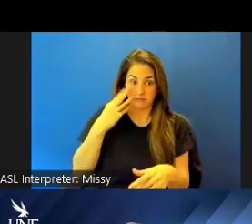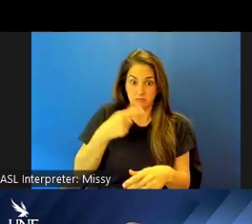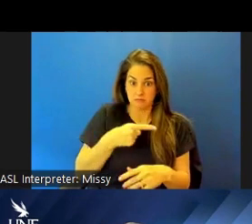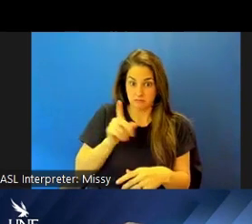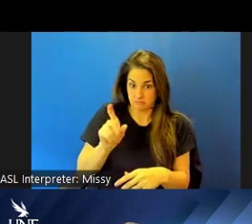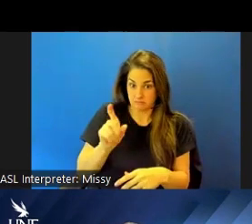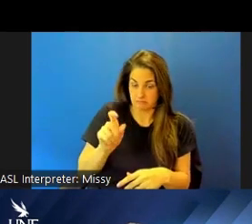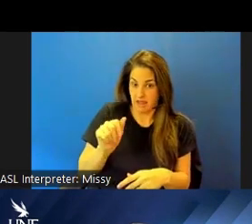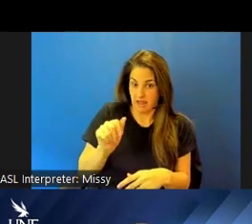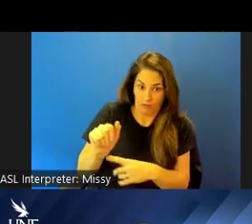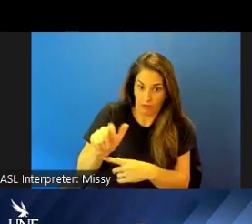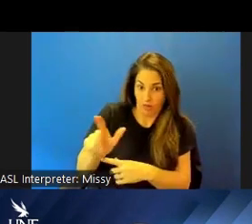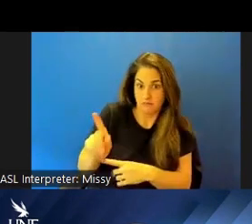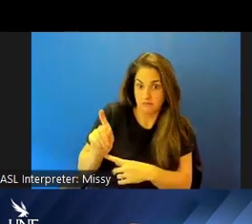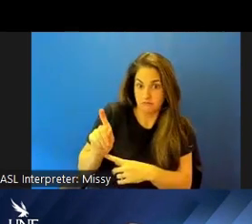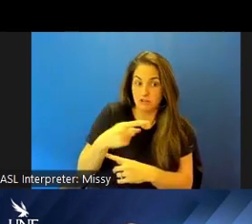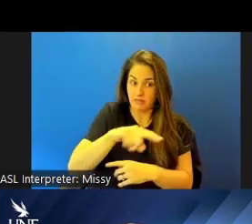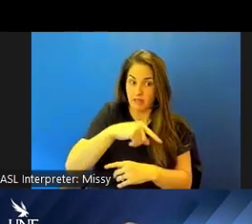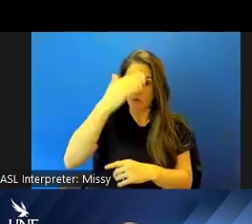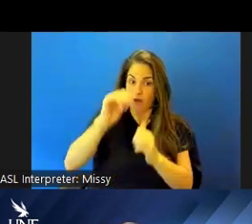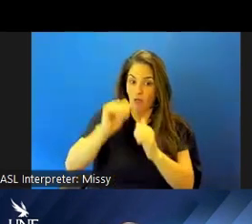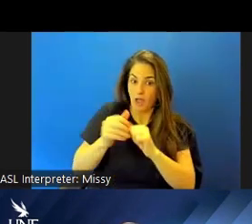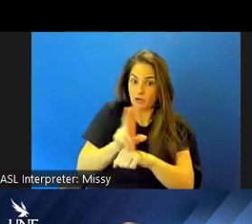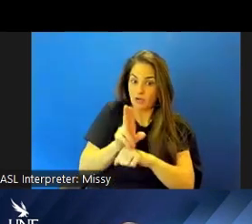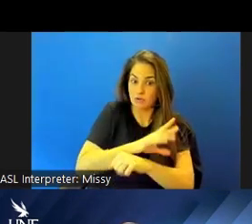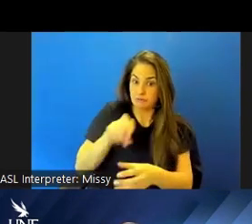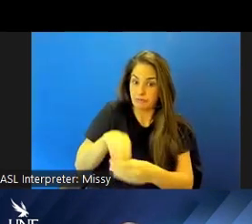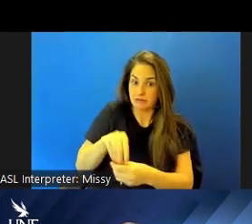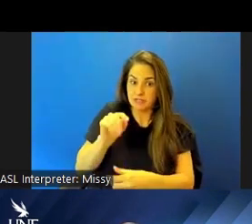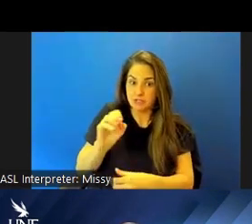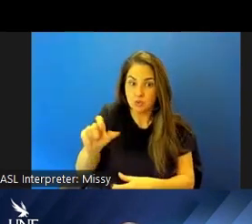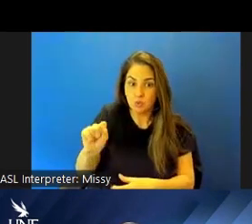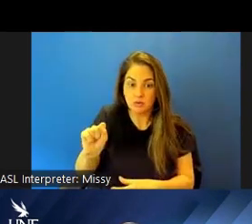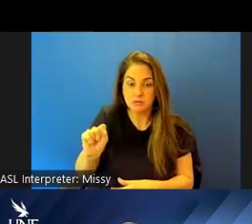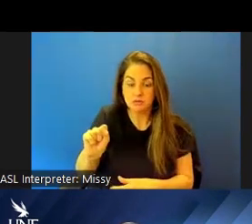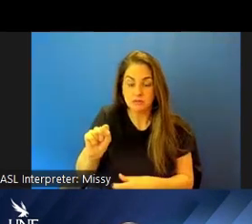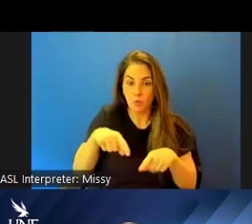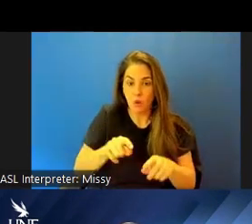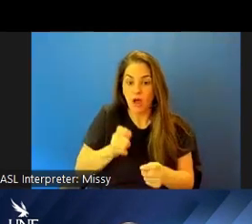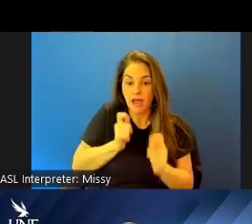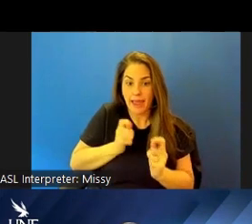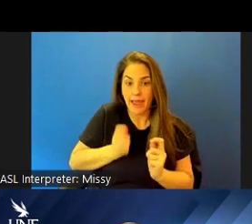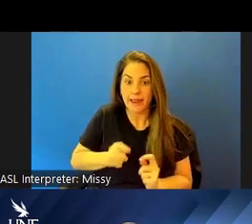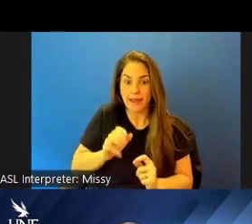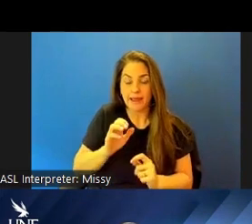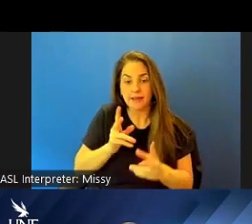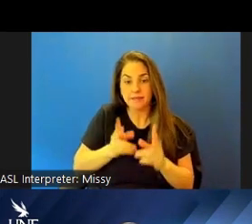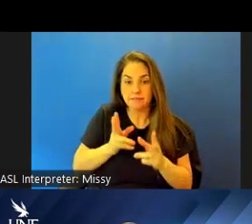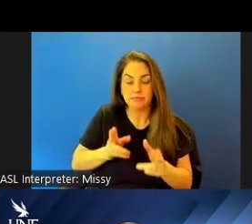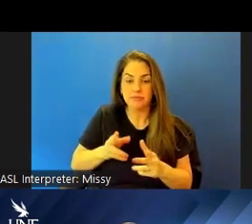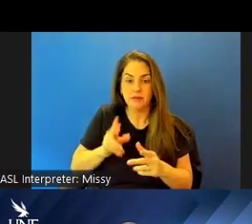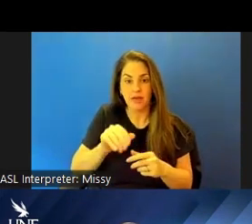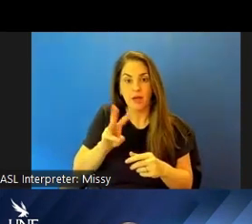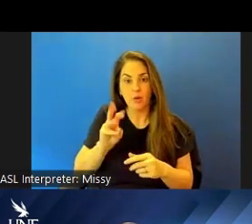all? So do they know how to use the built-in tools when they're, editing a web page to make sure that content is